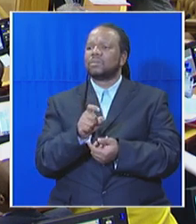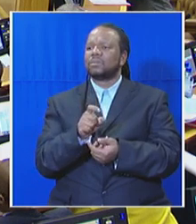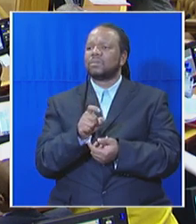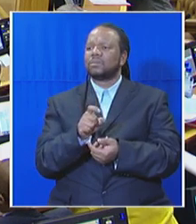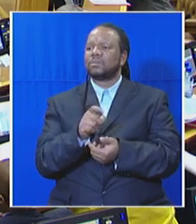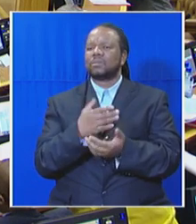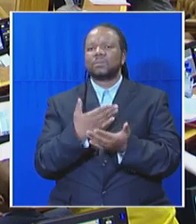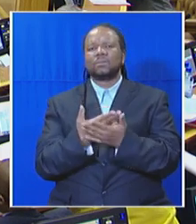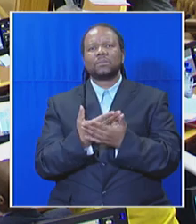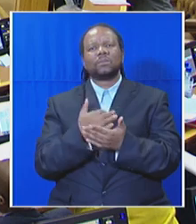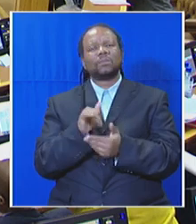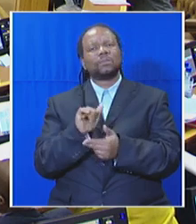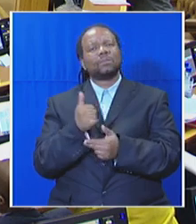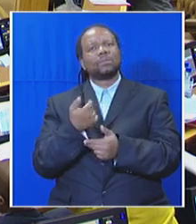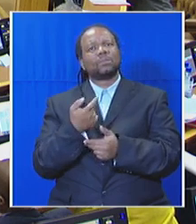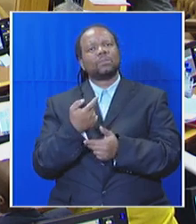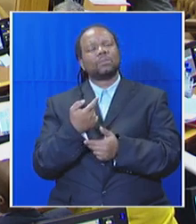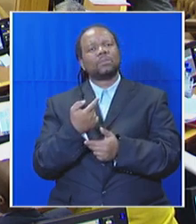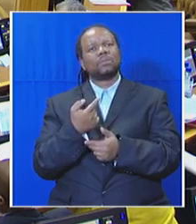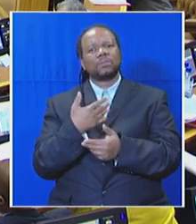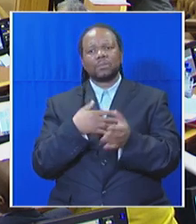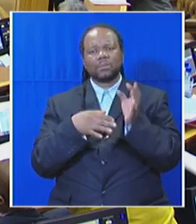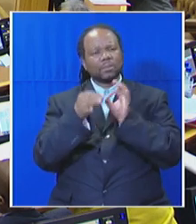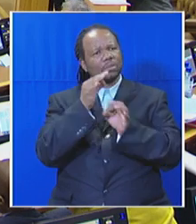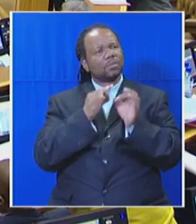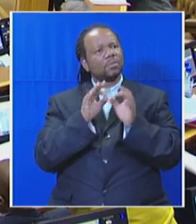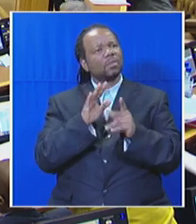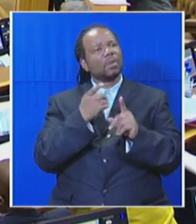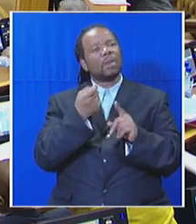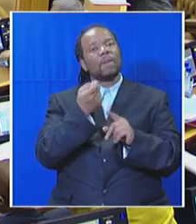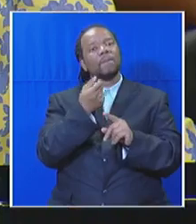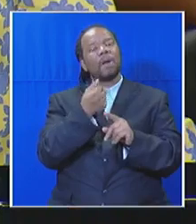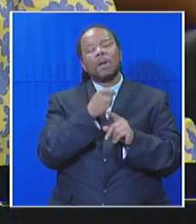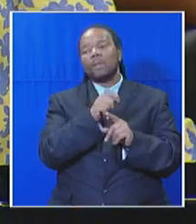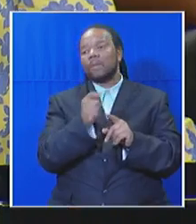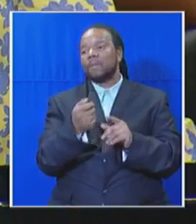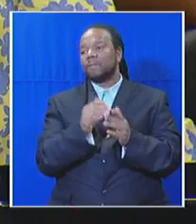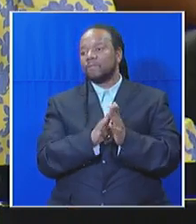naha motsamaisi wa dipuisano. Honorable Murapela.